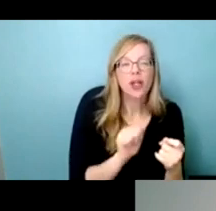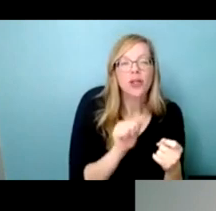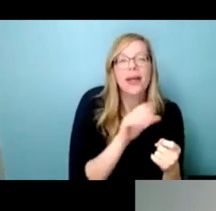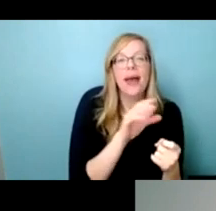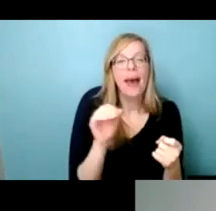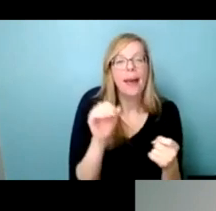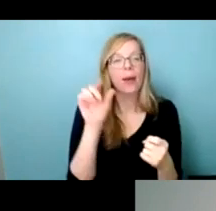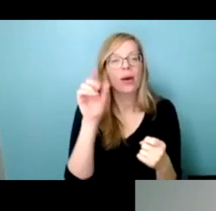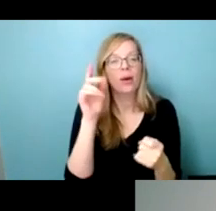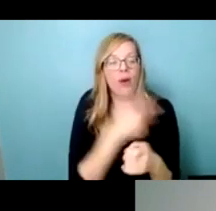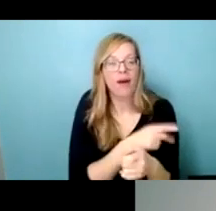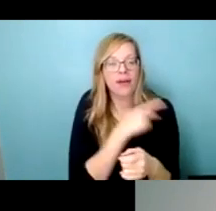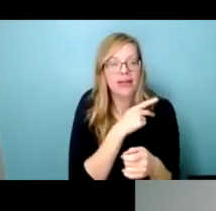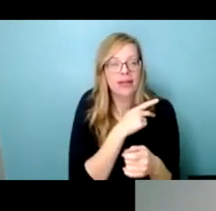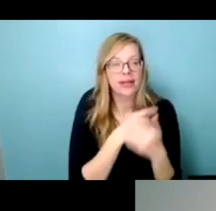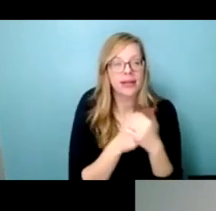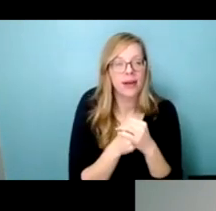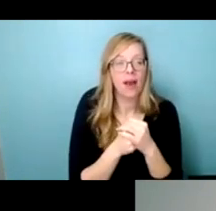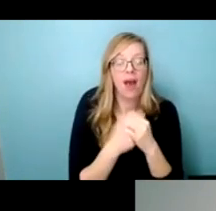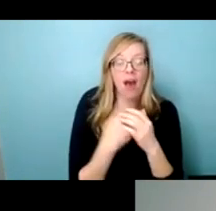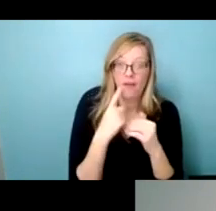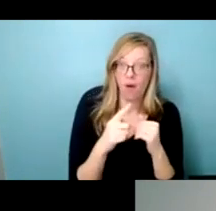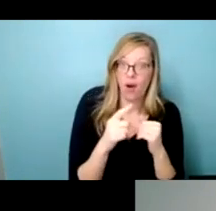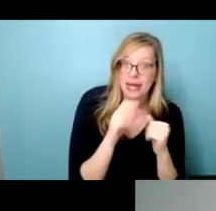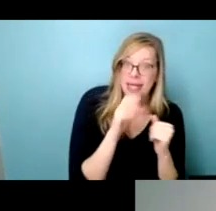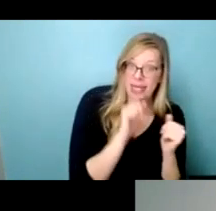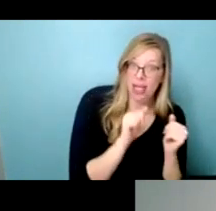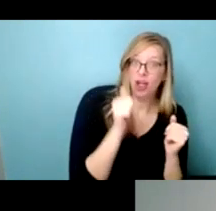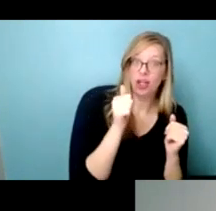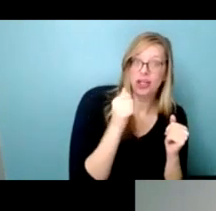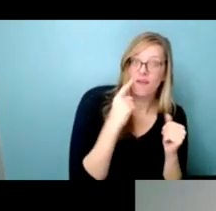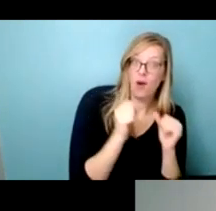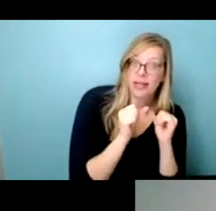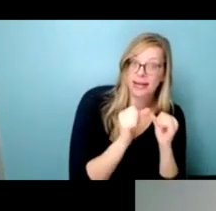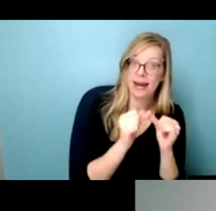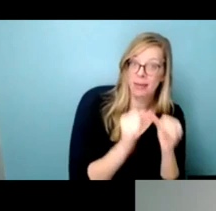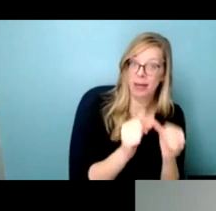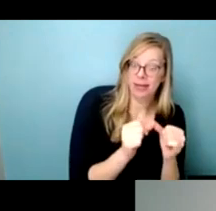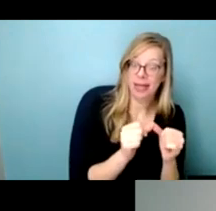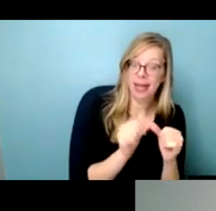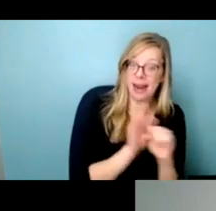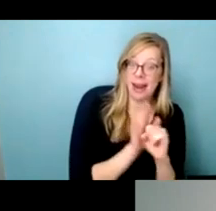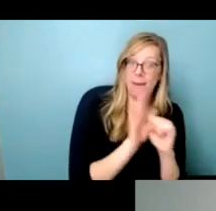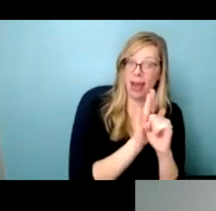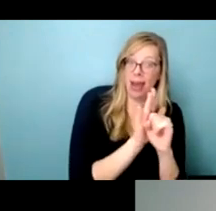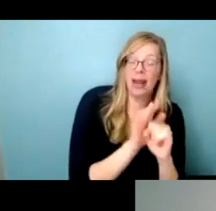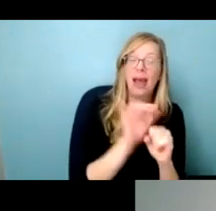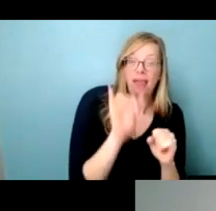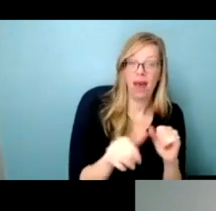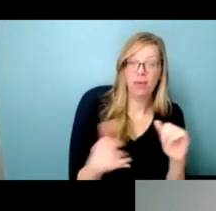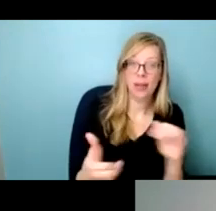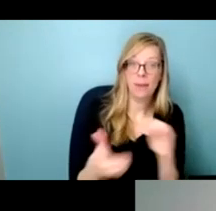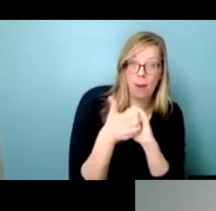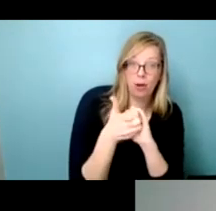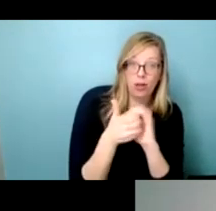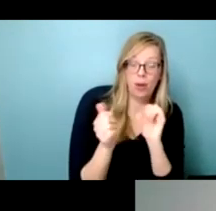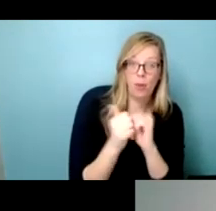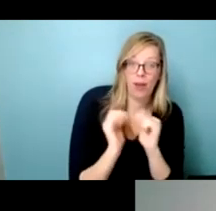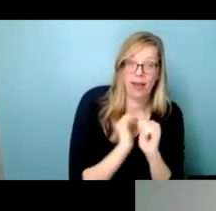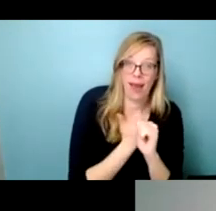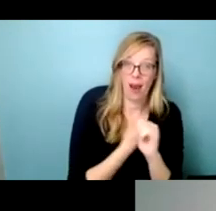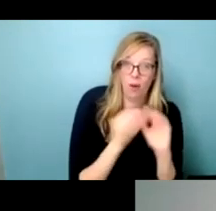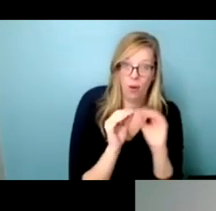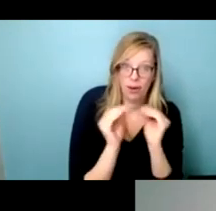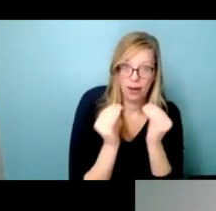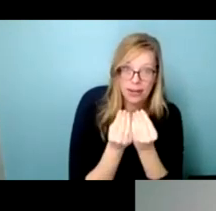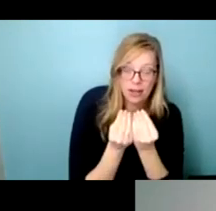Oh, the Seniors for Sustainability campaign. Yes, that was a partnership between our organization,